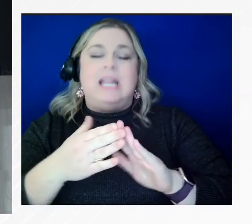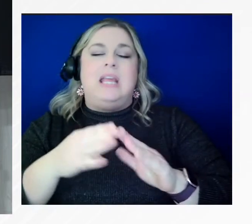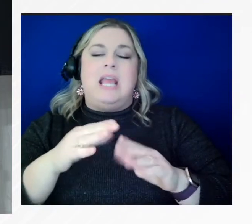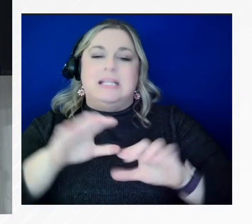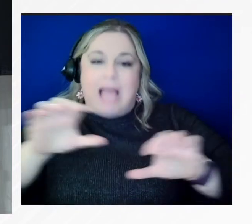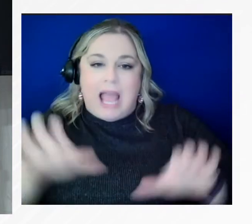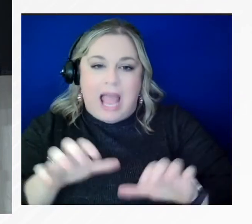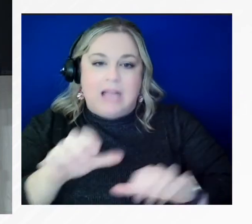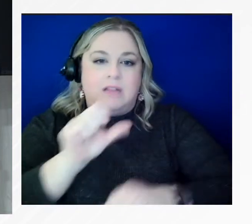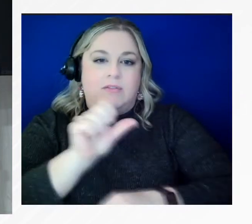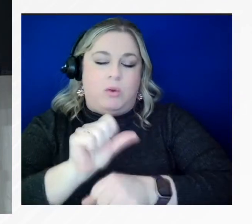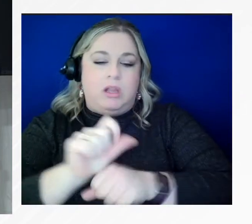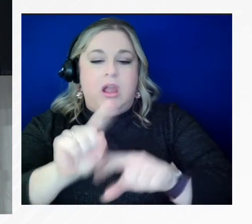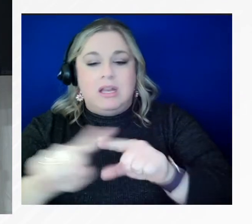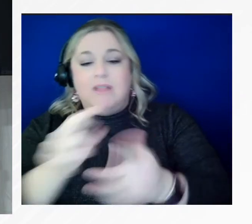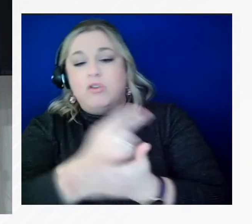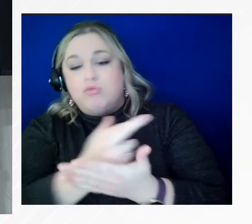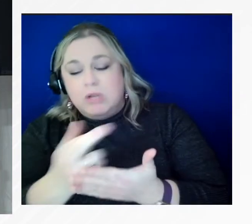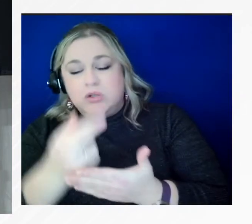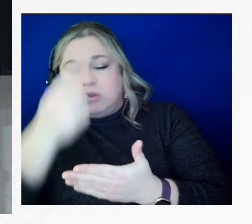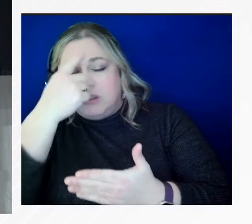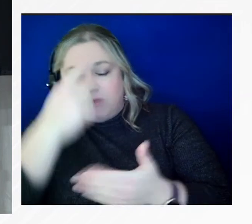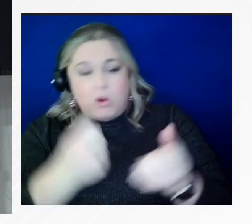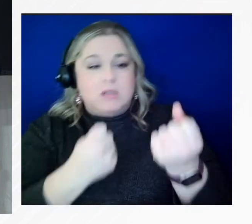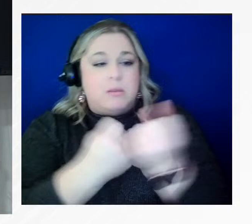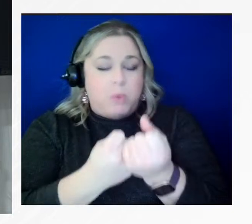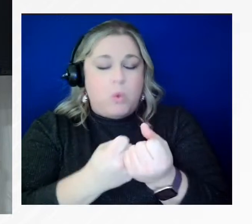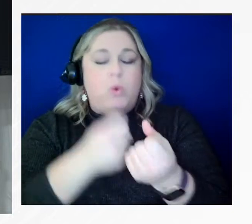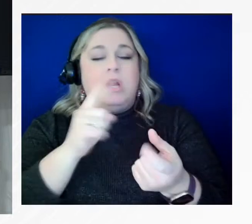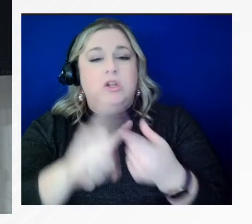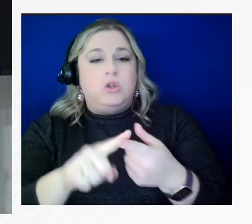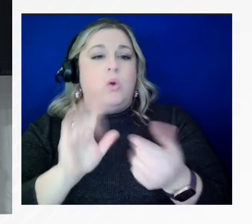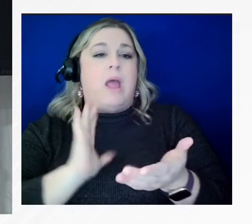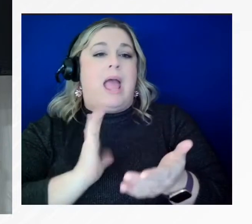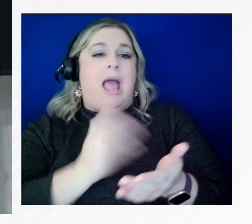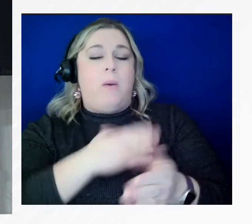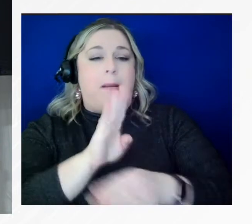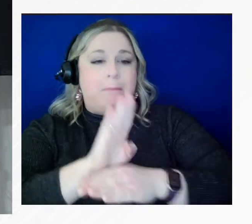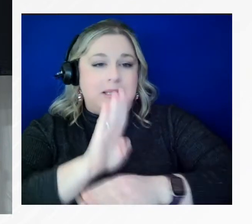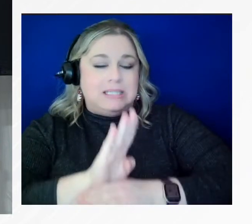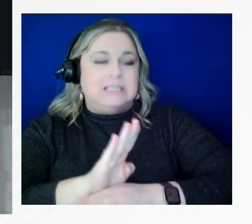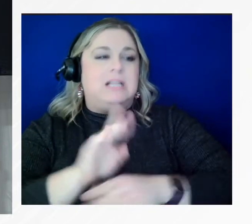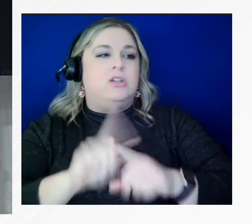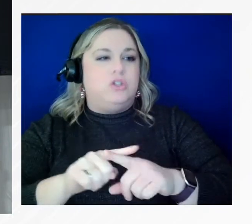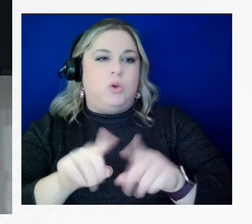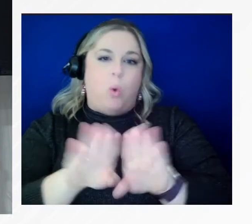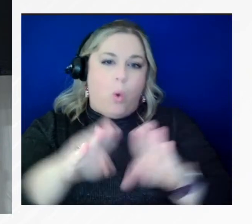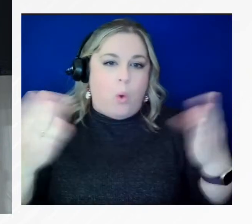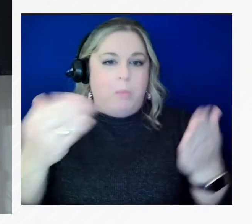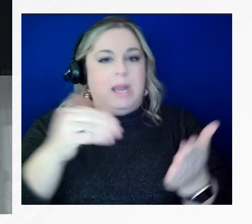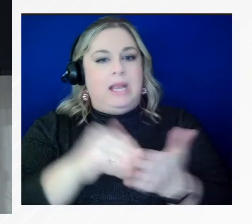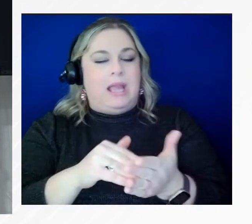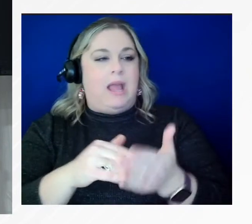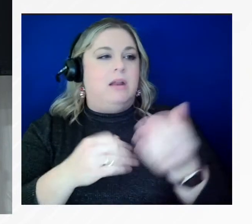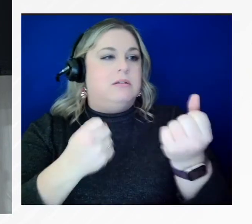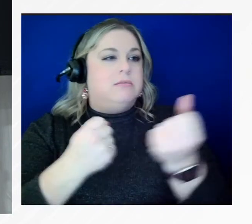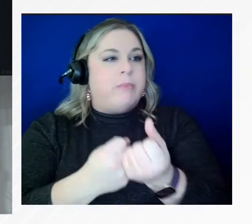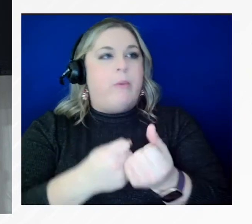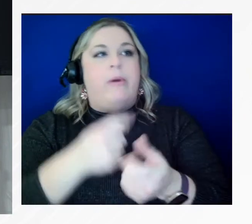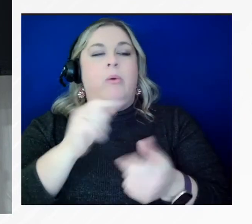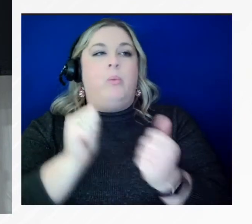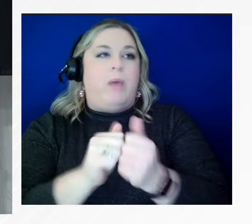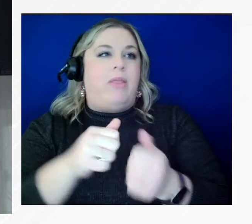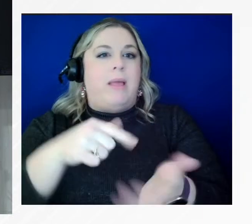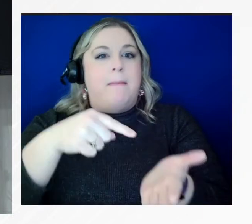they assess damages, reconnect utilities, and reopen their doors. Business owners can expect dedicated support at